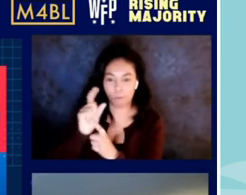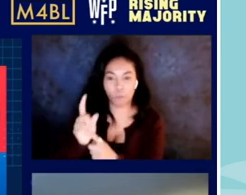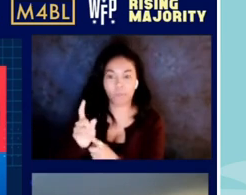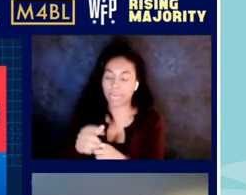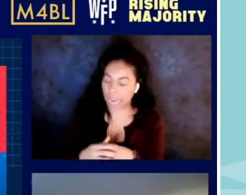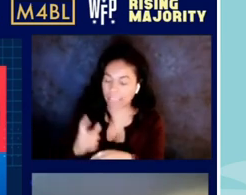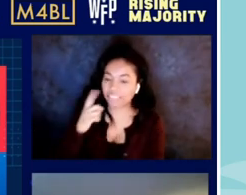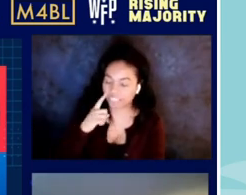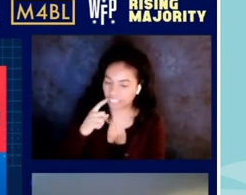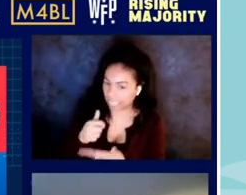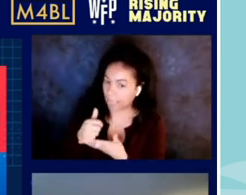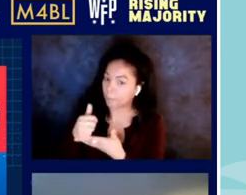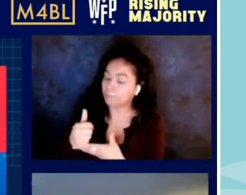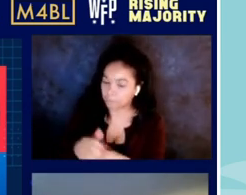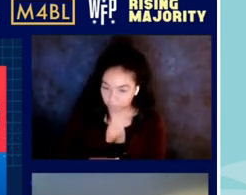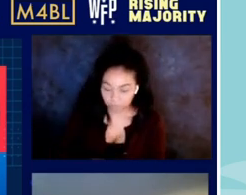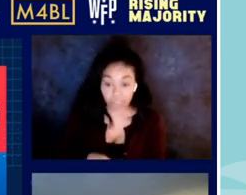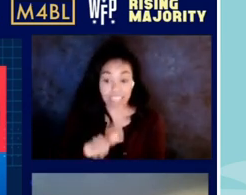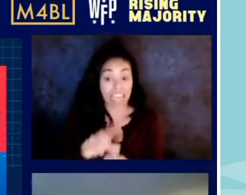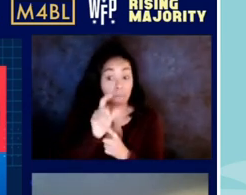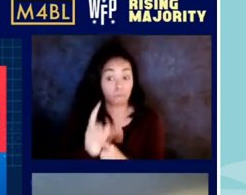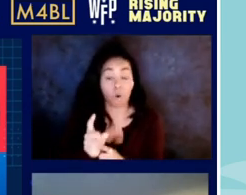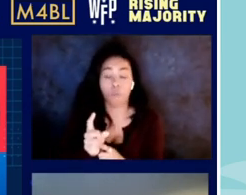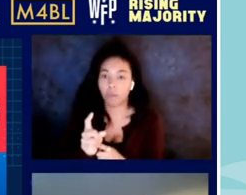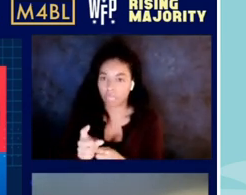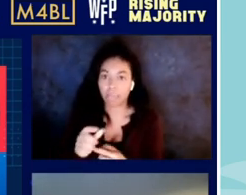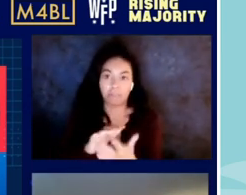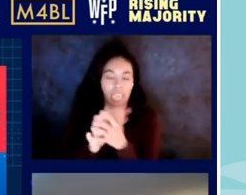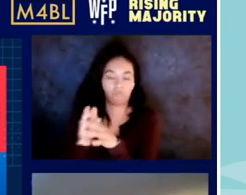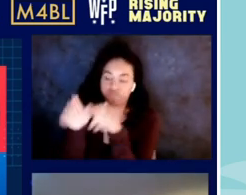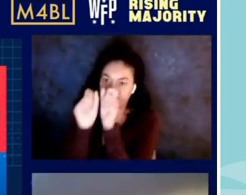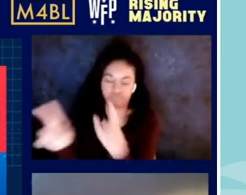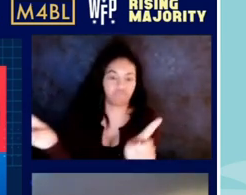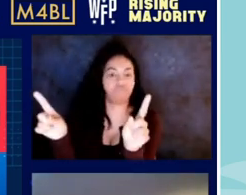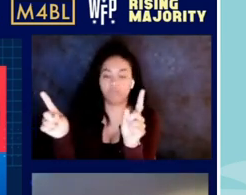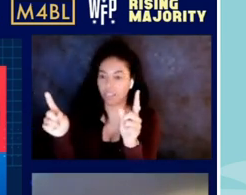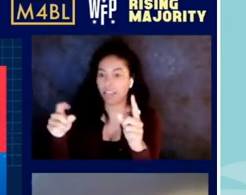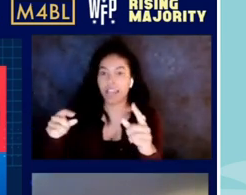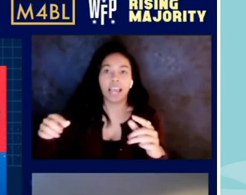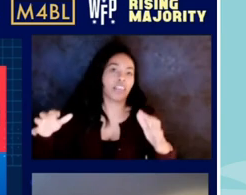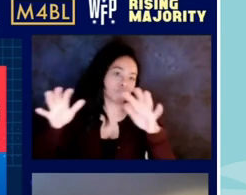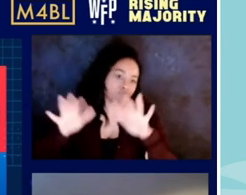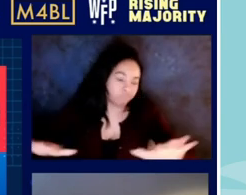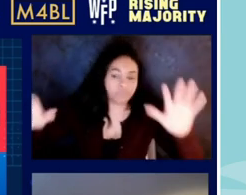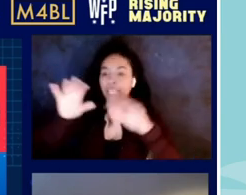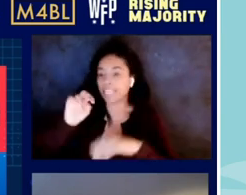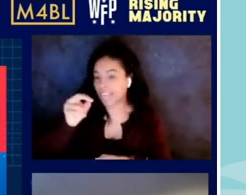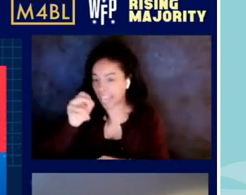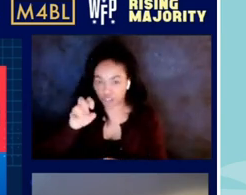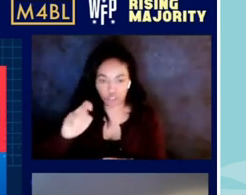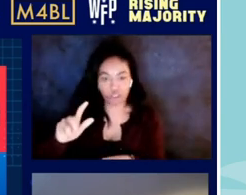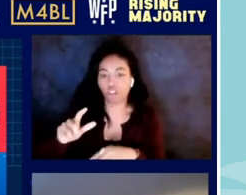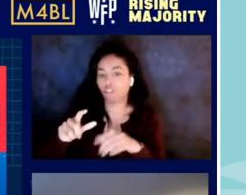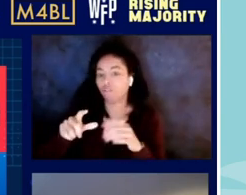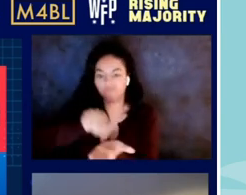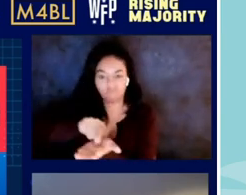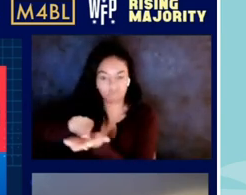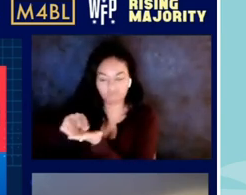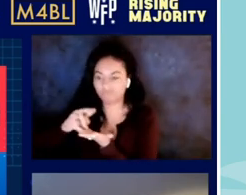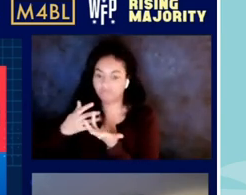think that moment really went viral. It was covered by national publications, English, Spanish.